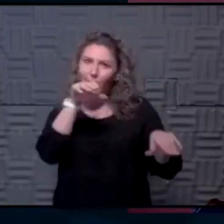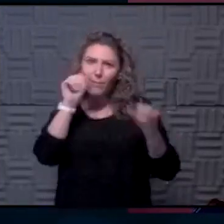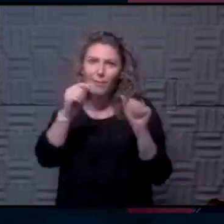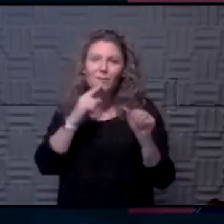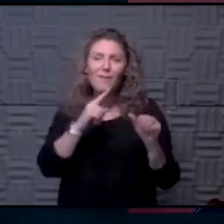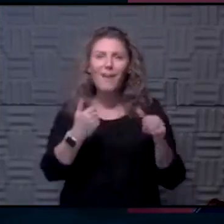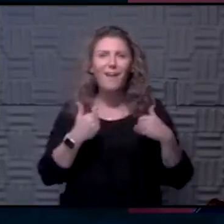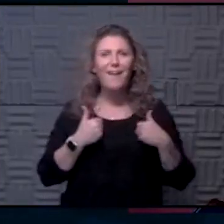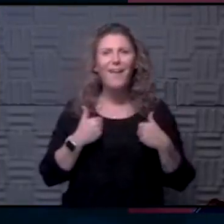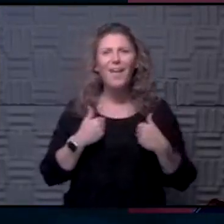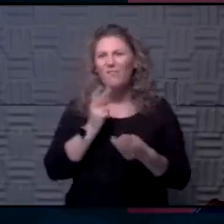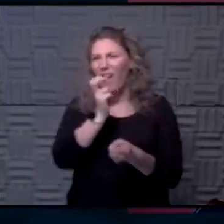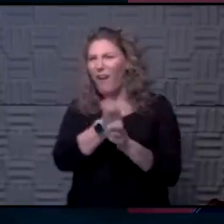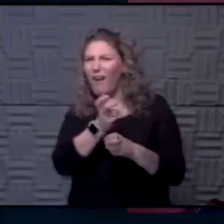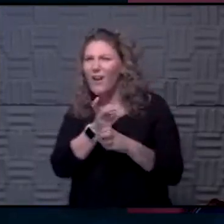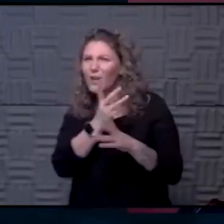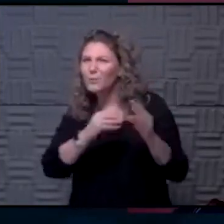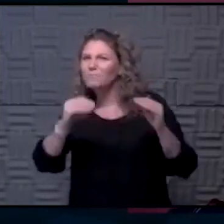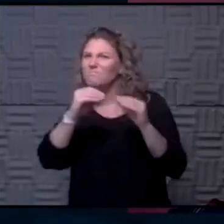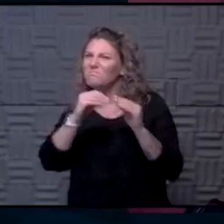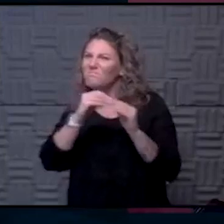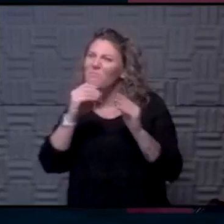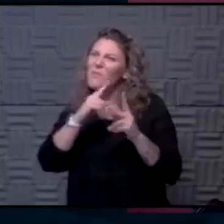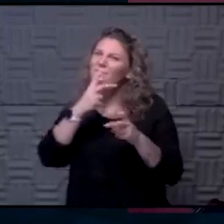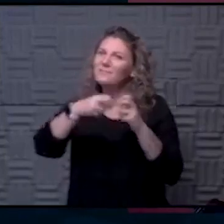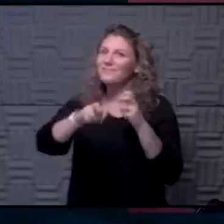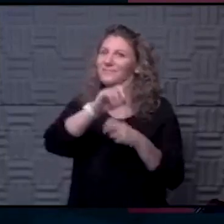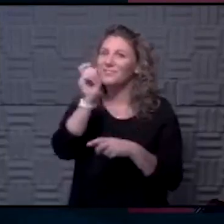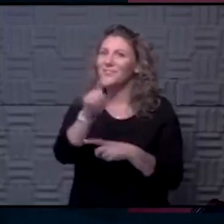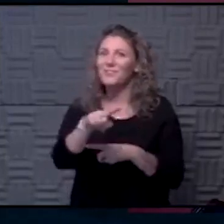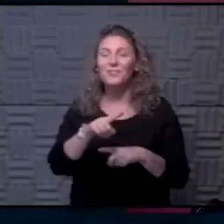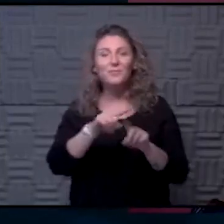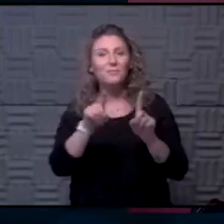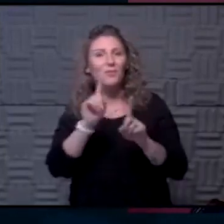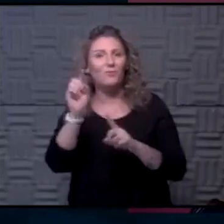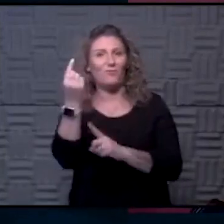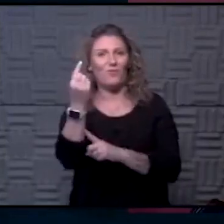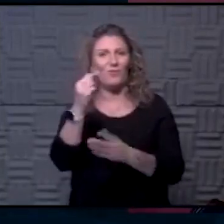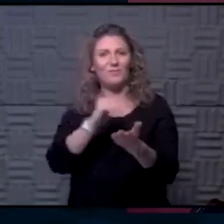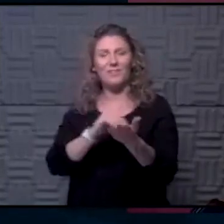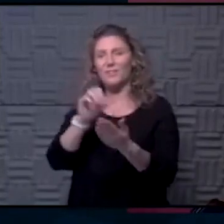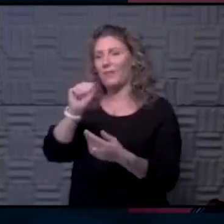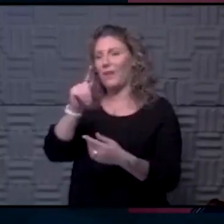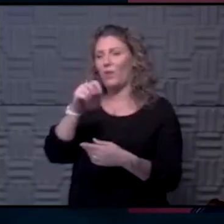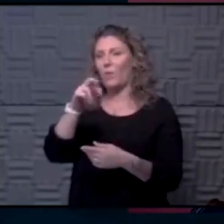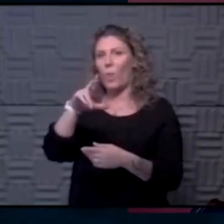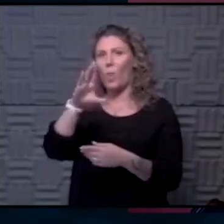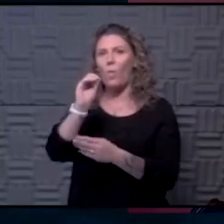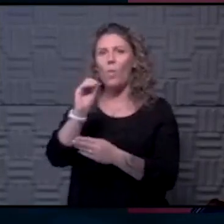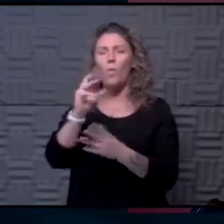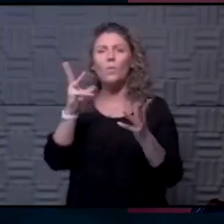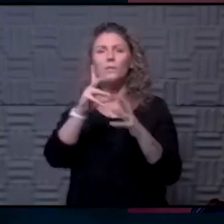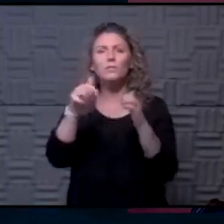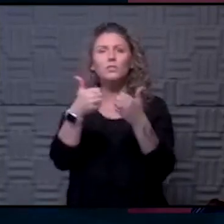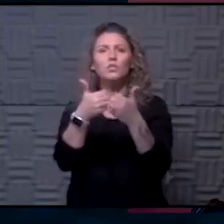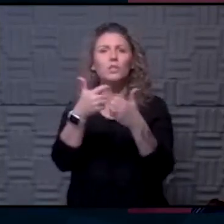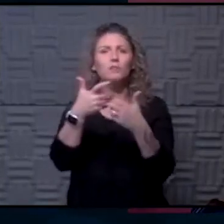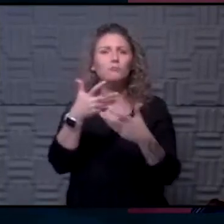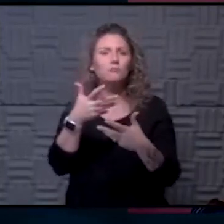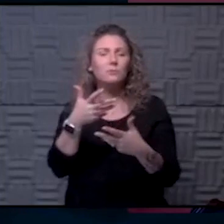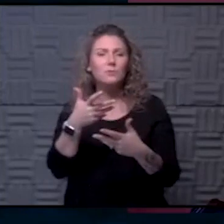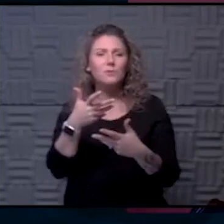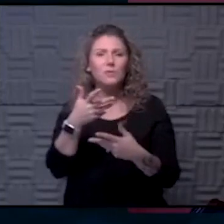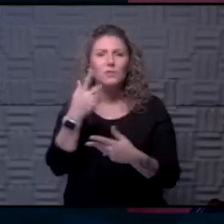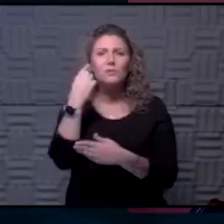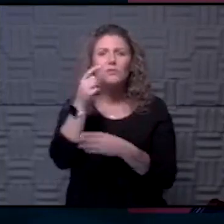I have a harder, tougher question for you when we come back in a moment. But first, Dr. Areola, can you tell us what have been challenges to getting vaccine into